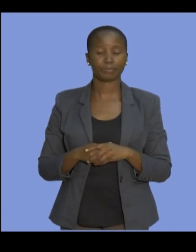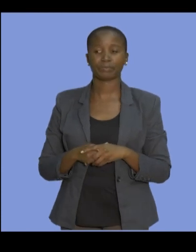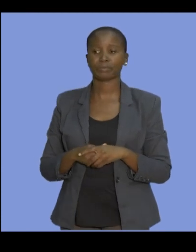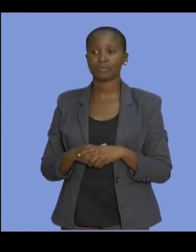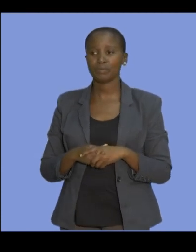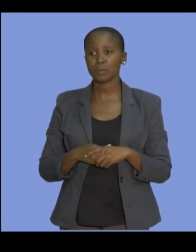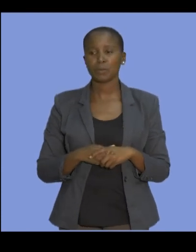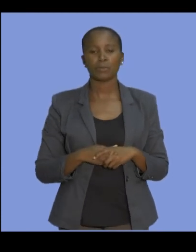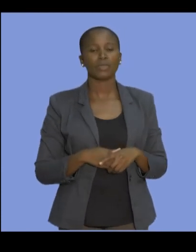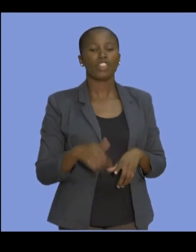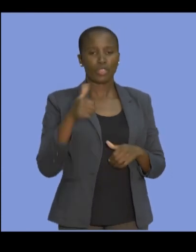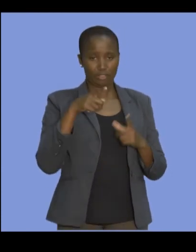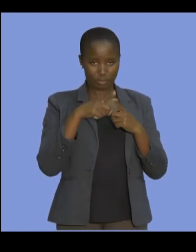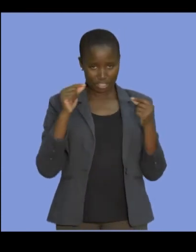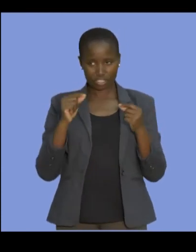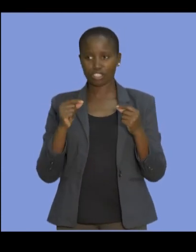Then we add all this.